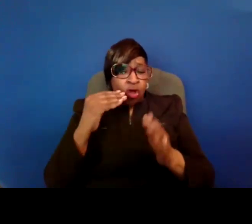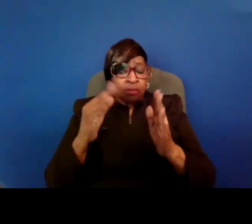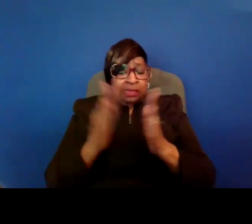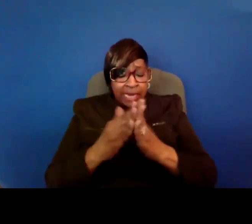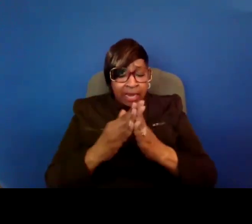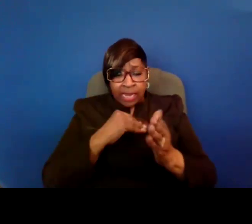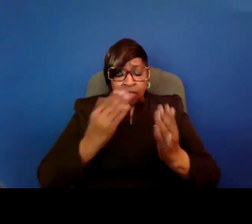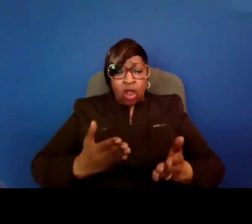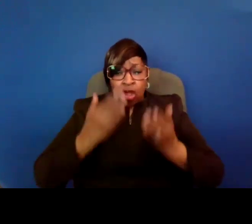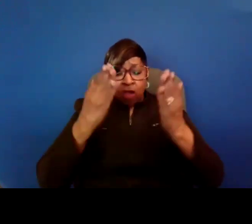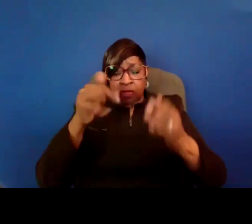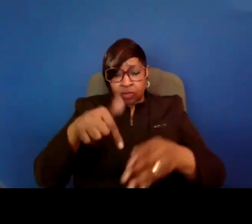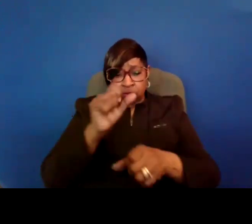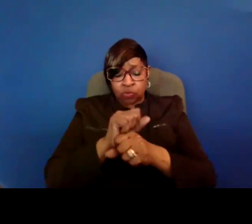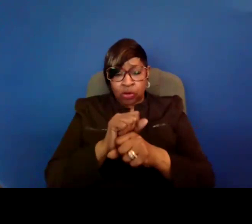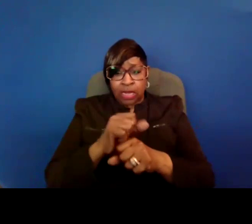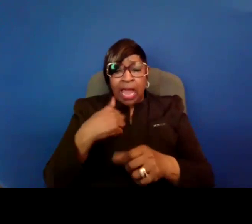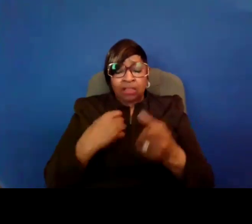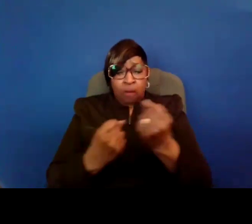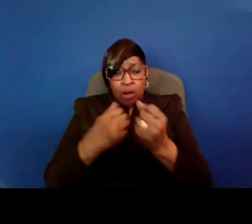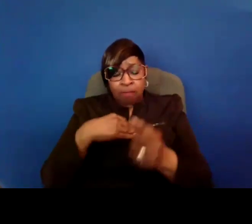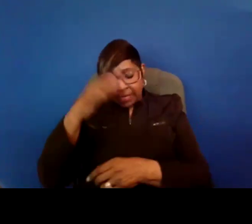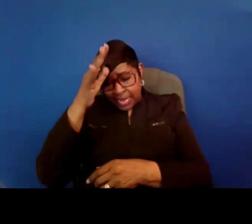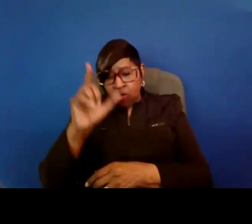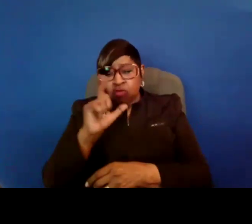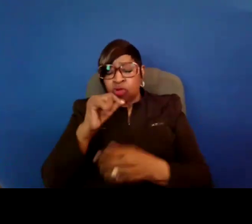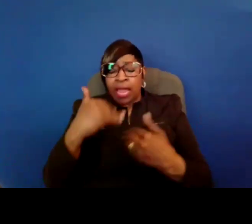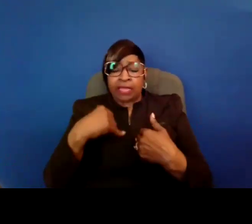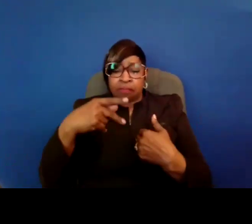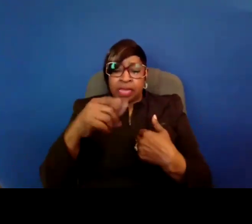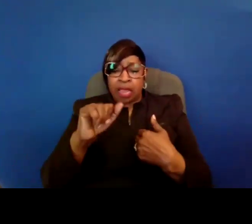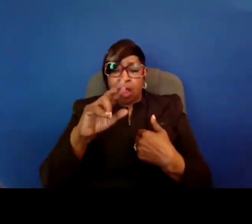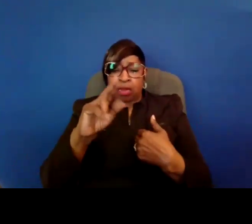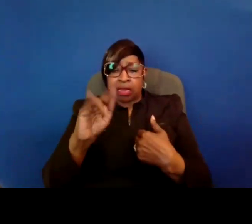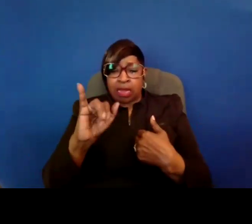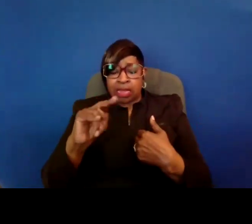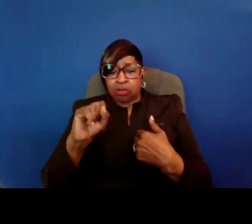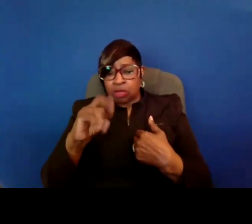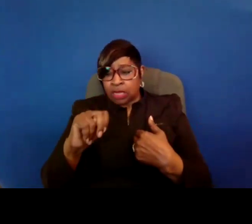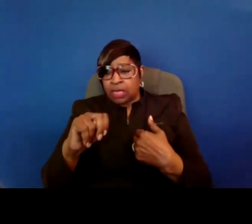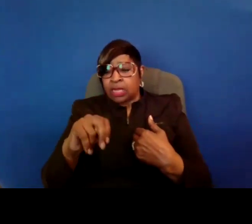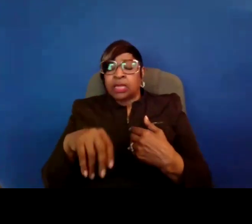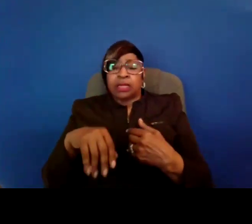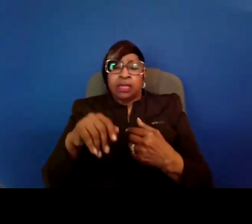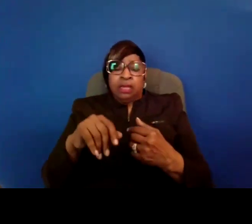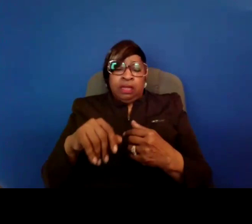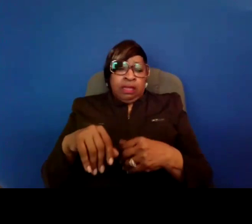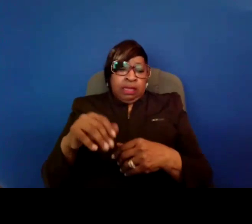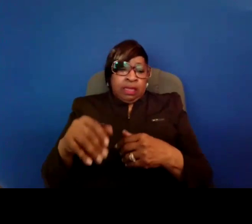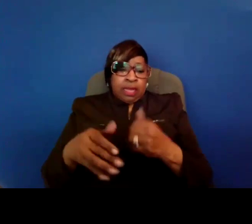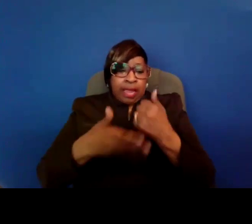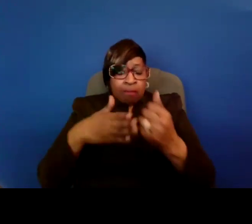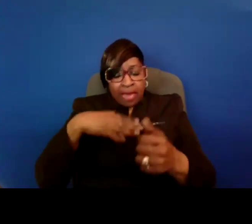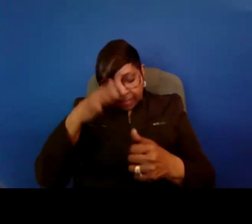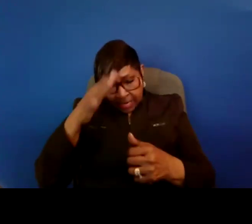work here, support my dad who has Parkinson's, and be closer to family and raise my kiddo here. So, you know, that's going